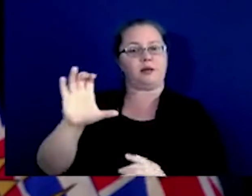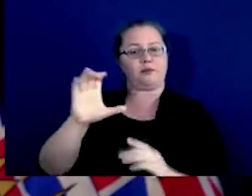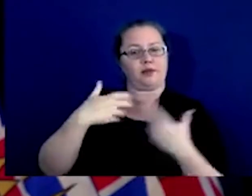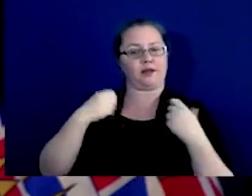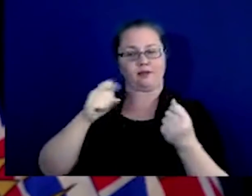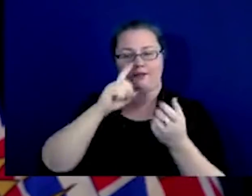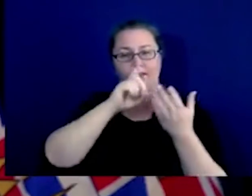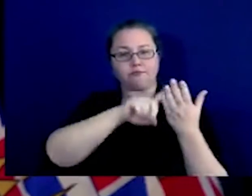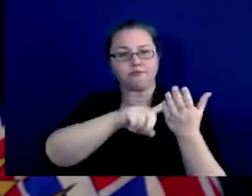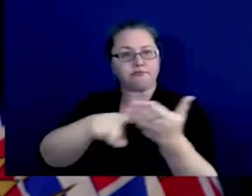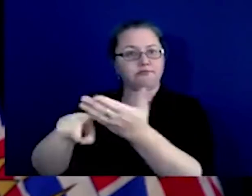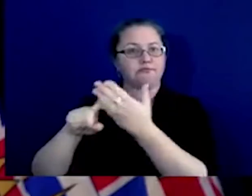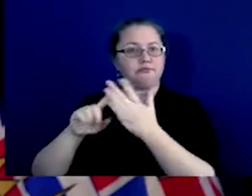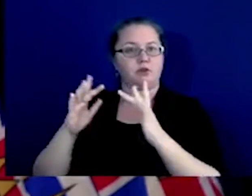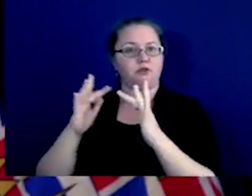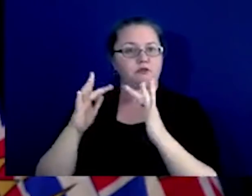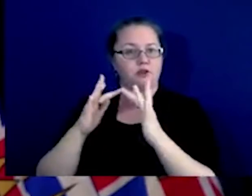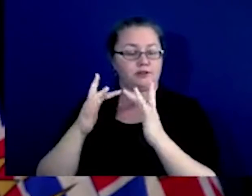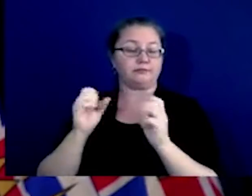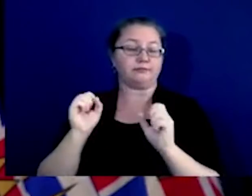BC if you need some help.